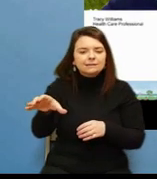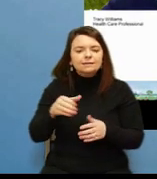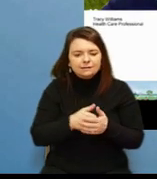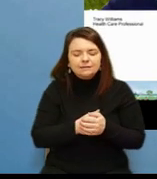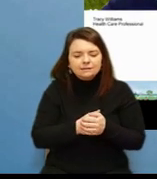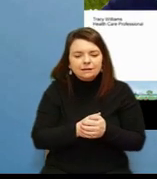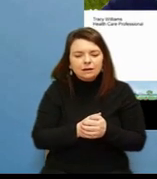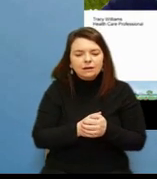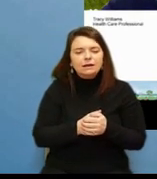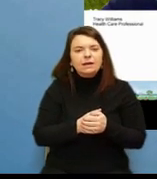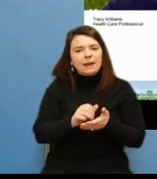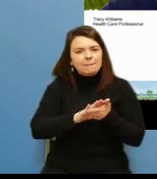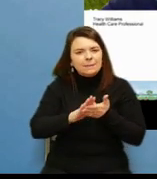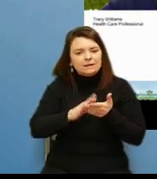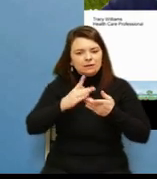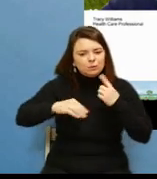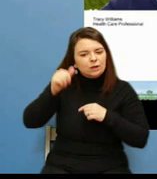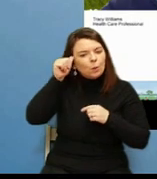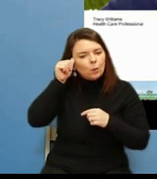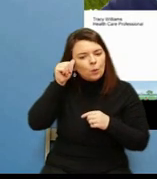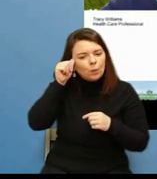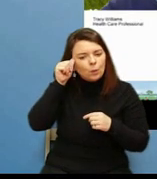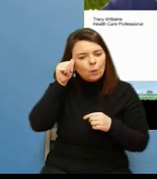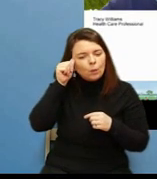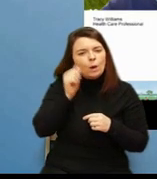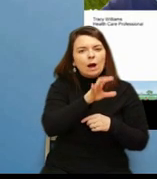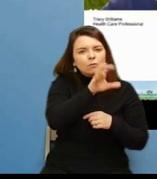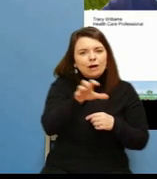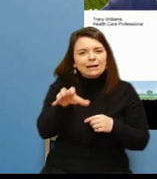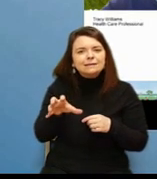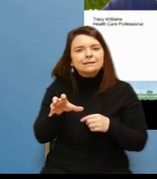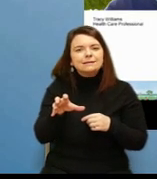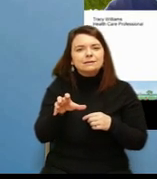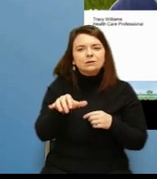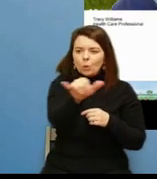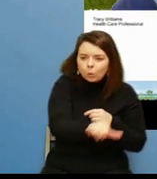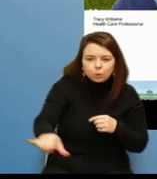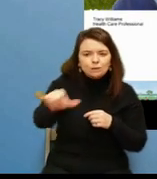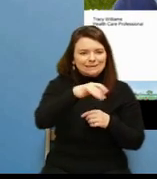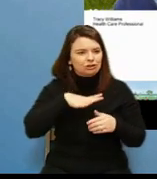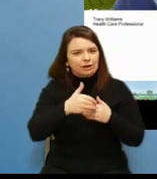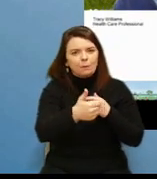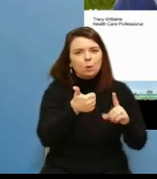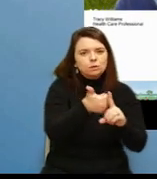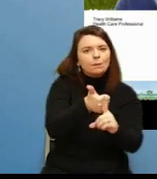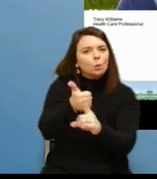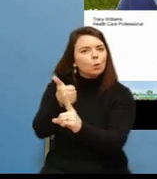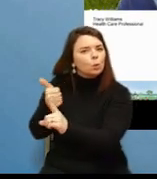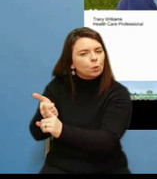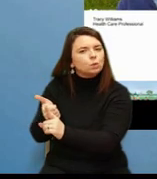to practices, and it's not in the public part of the agenda, but in part 2 we do have line of sight